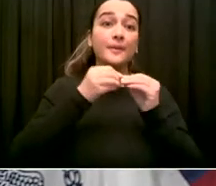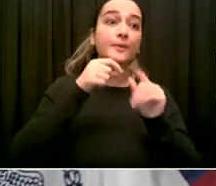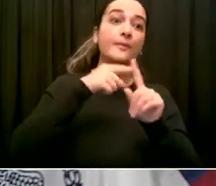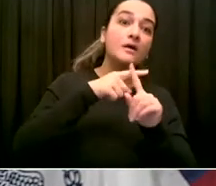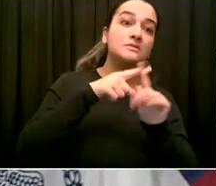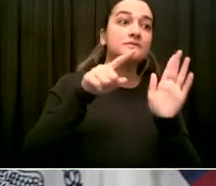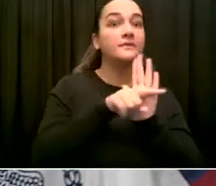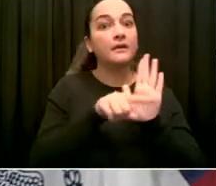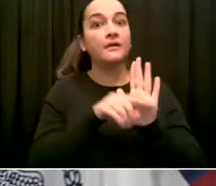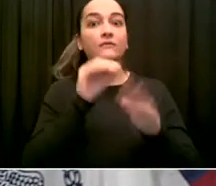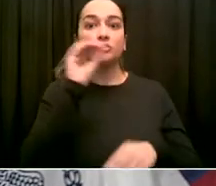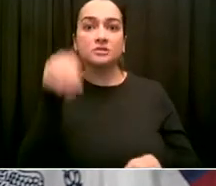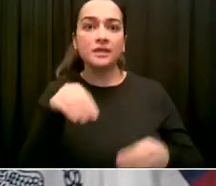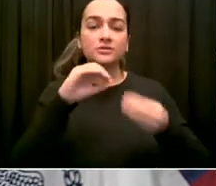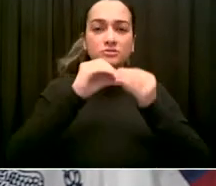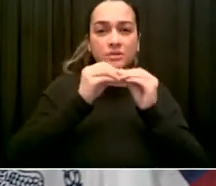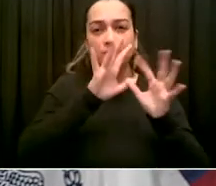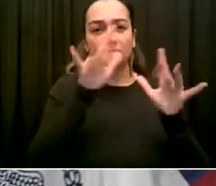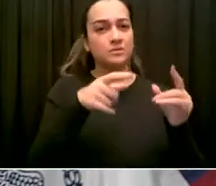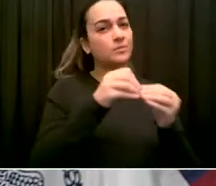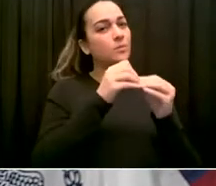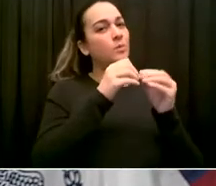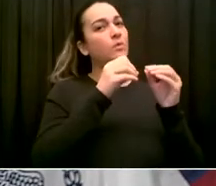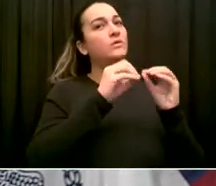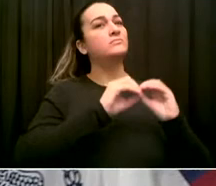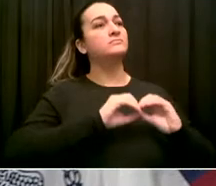getting the whole truth or not? Go ahead, Matt.